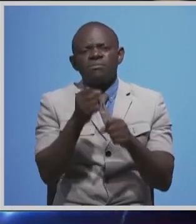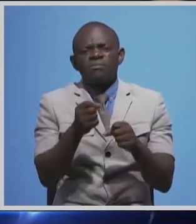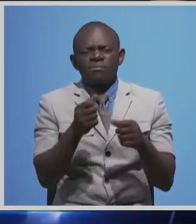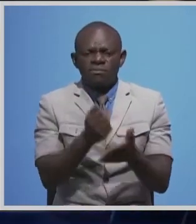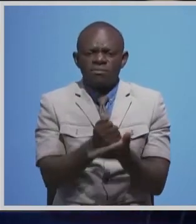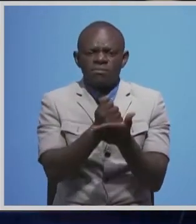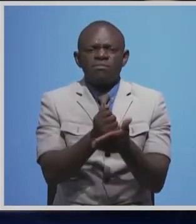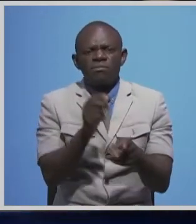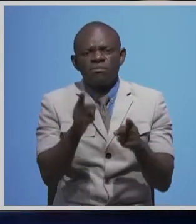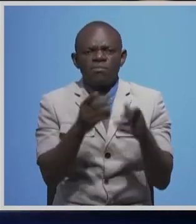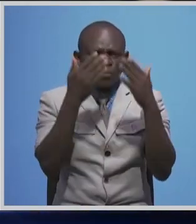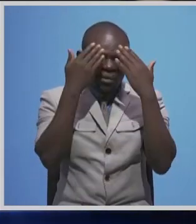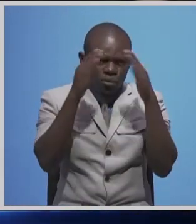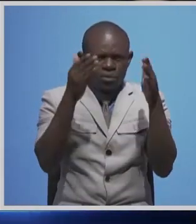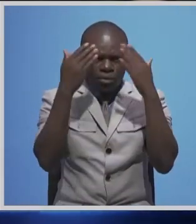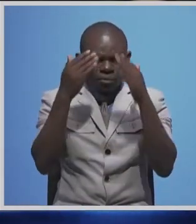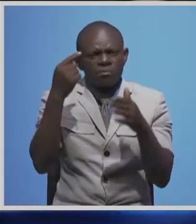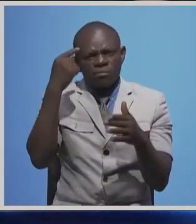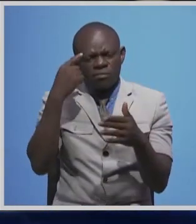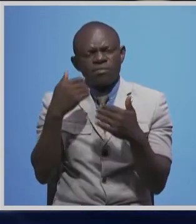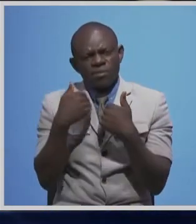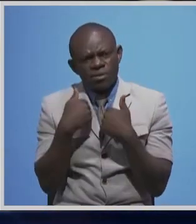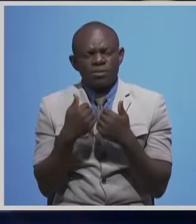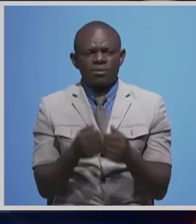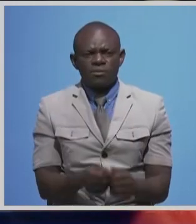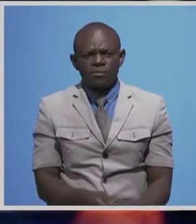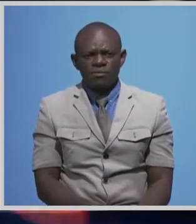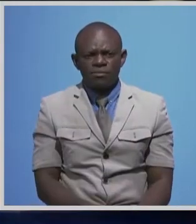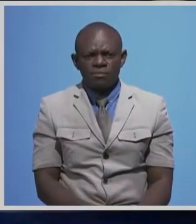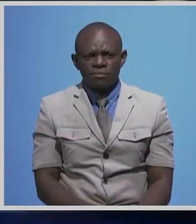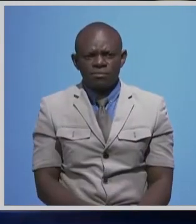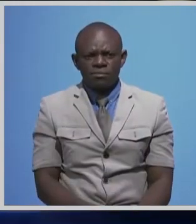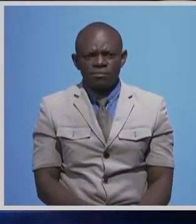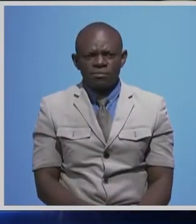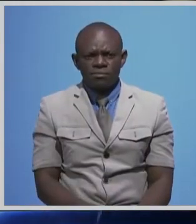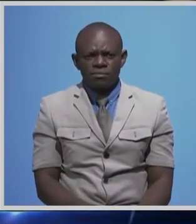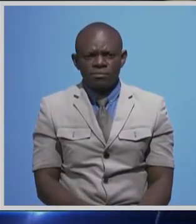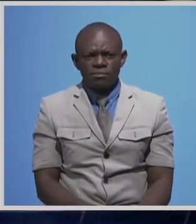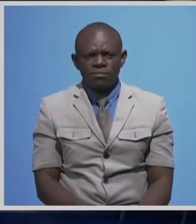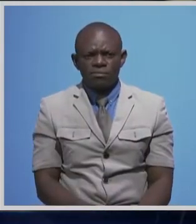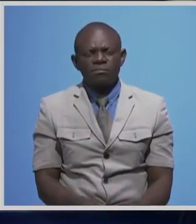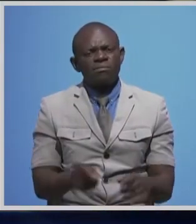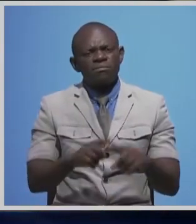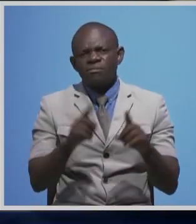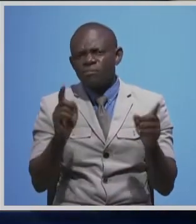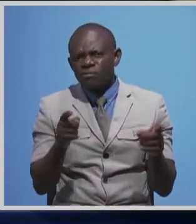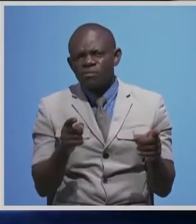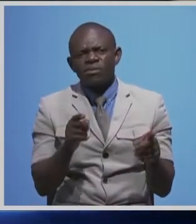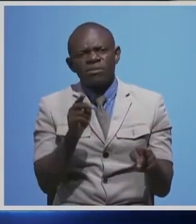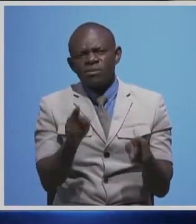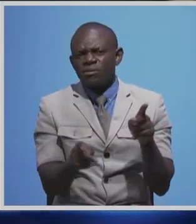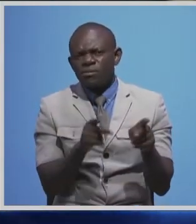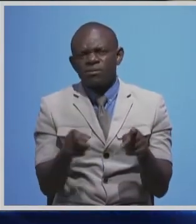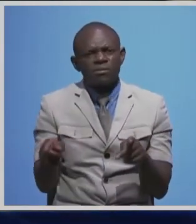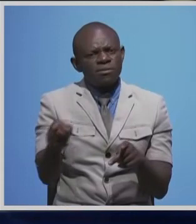concerned. And by this time, we are not expecting our people to behave in the